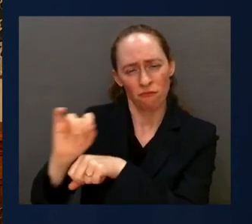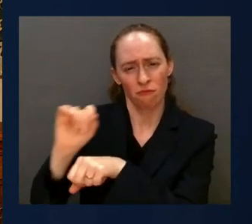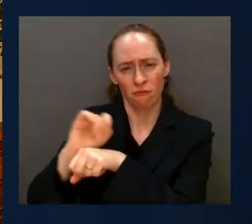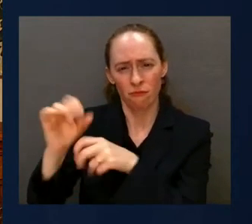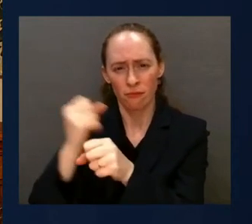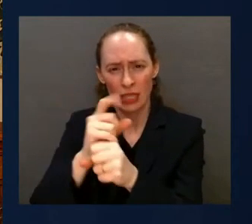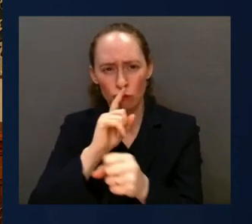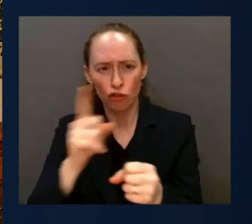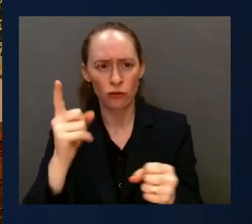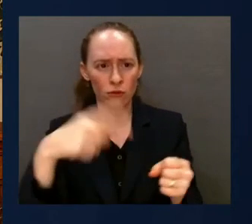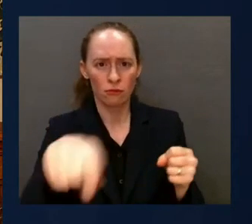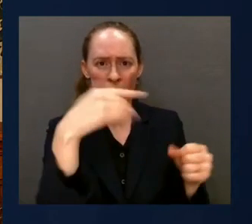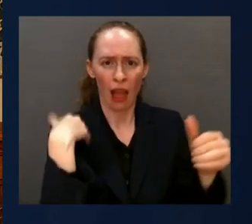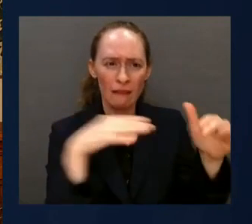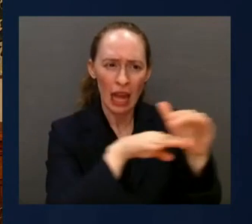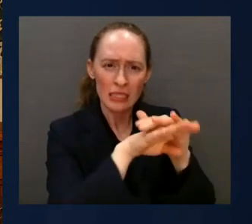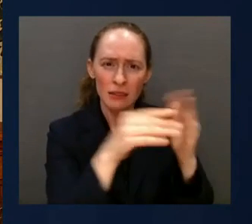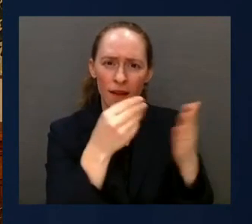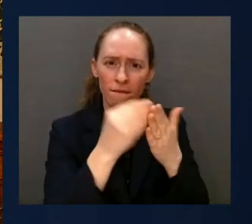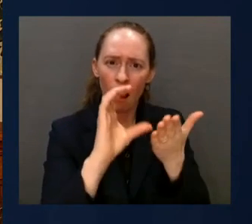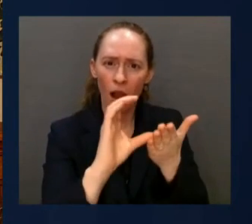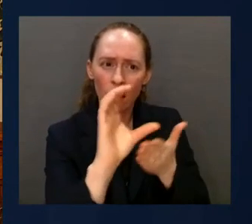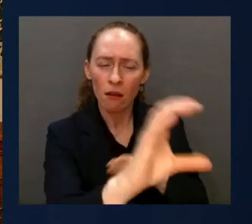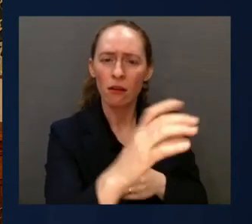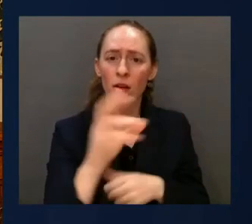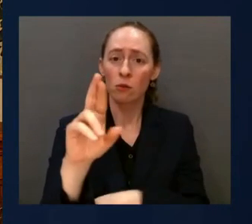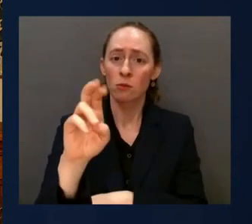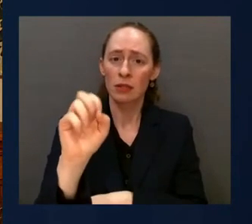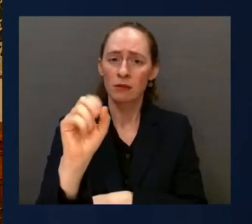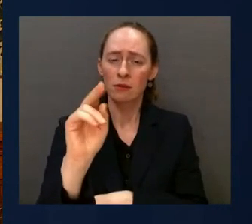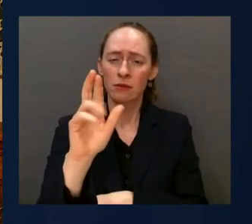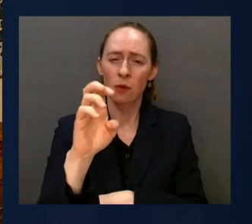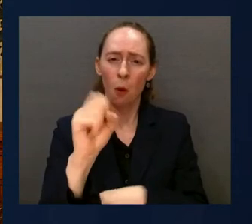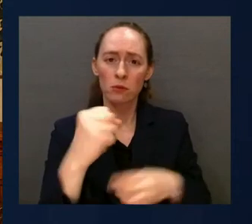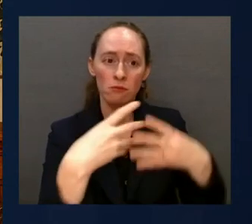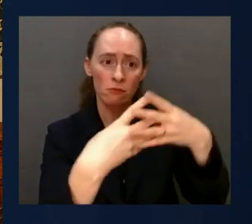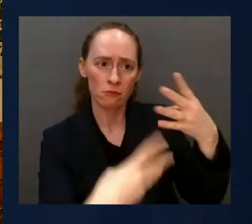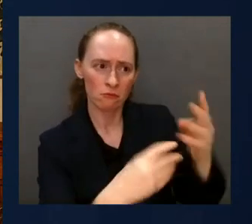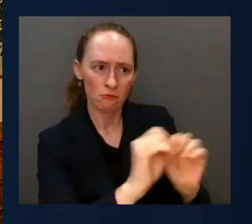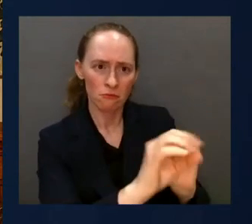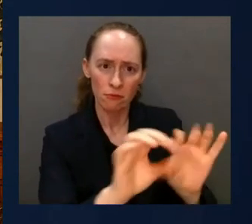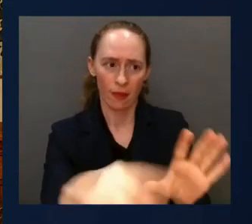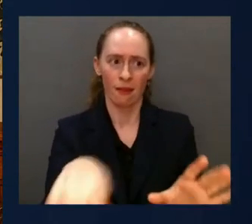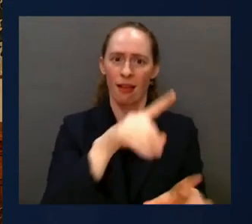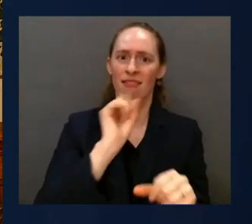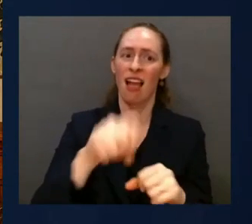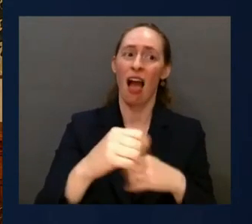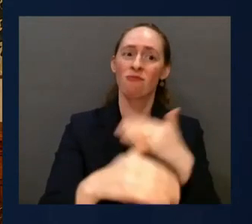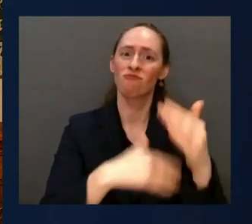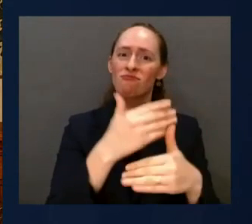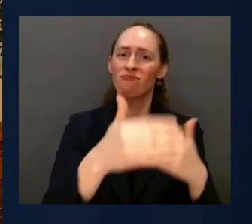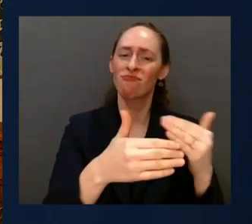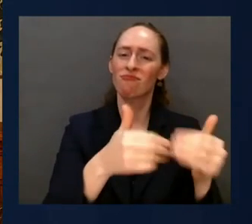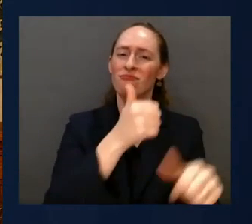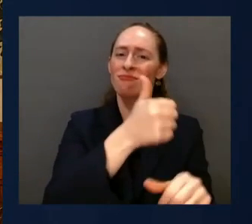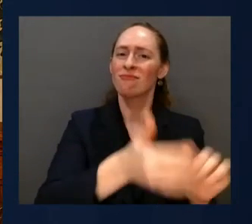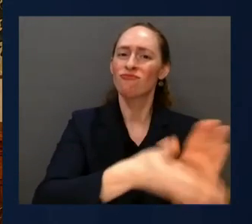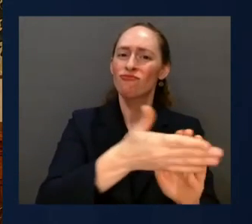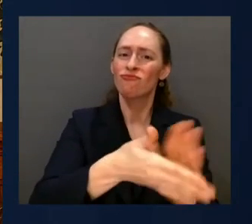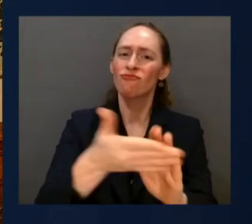being. Standing here last year, I shared with you a story of American genius and